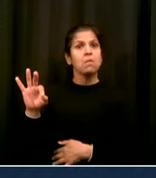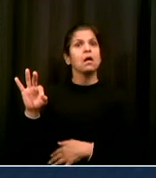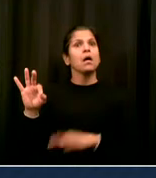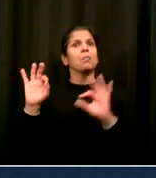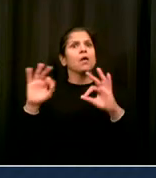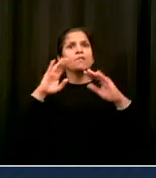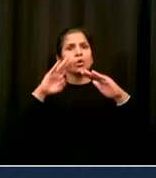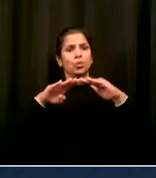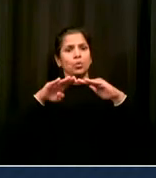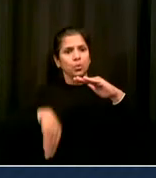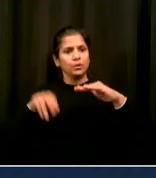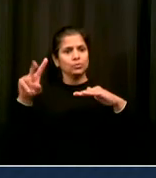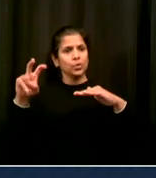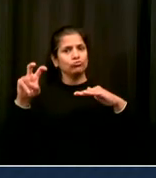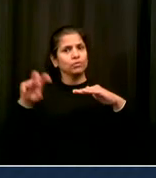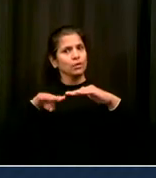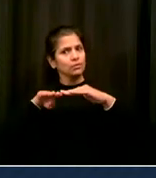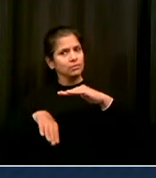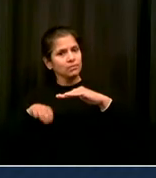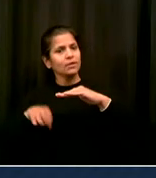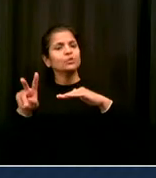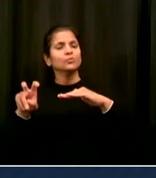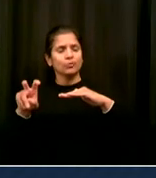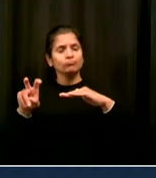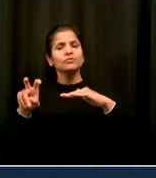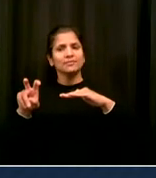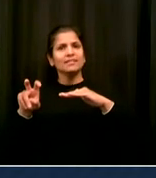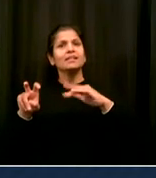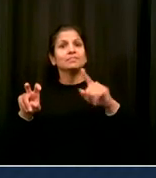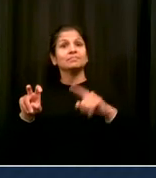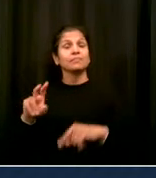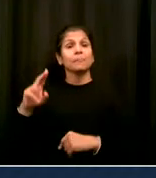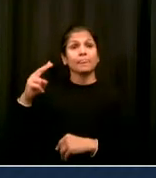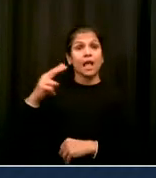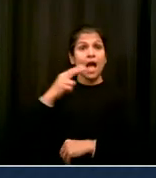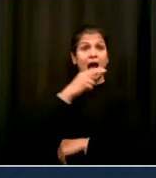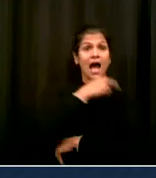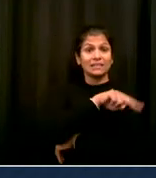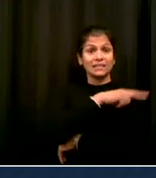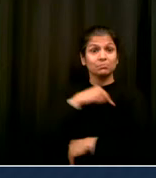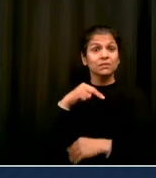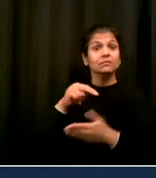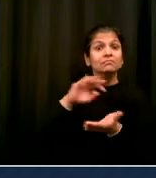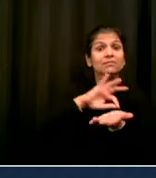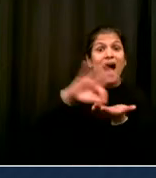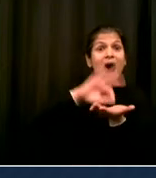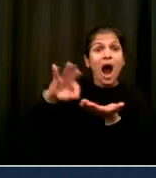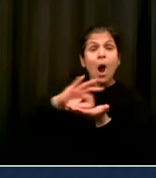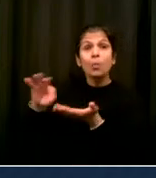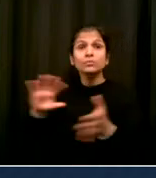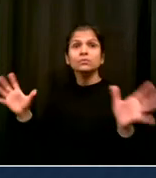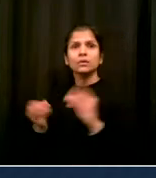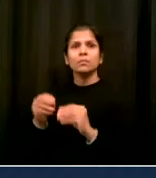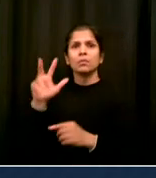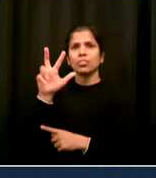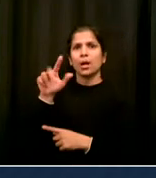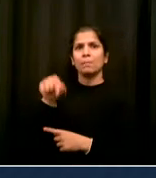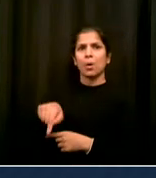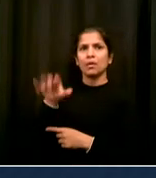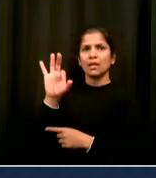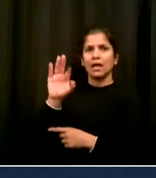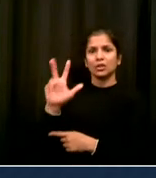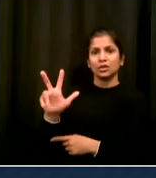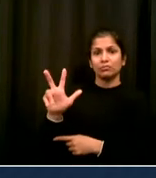Hospitalization rate per 100,000, still way too high, 3.93. We want to get that back under 2. Number two, daily number